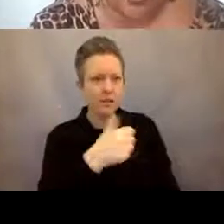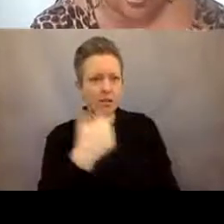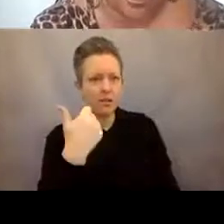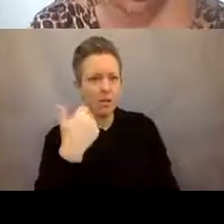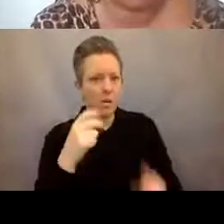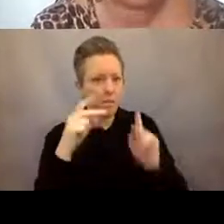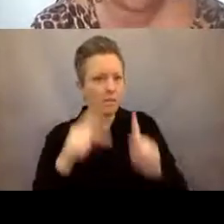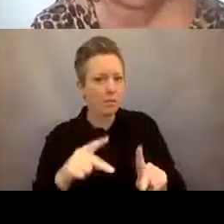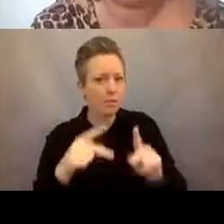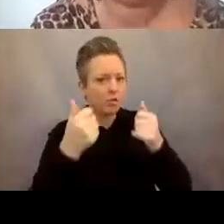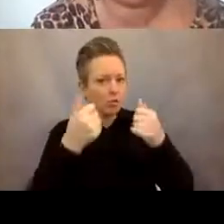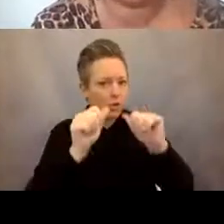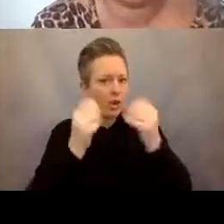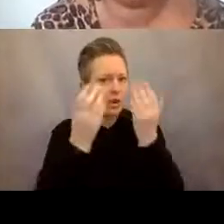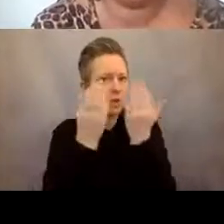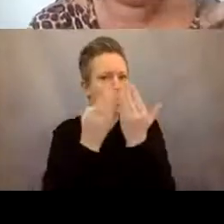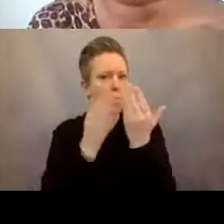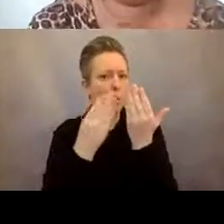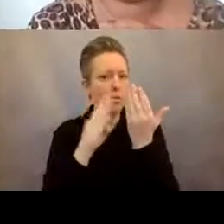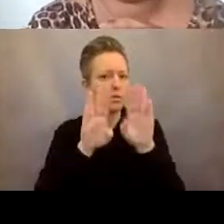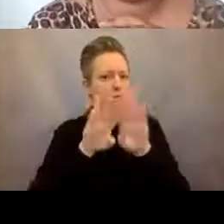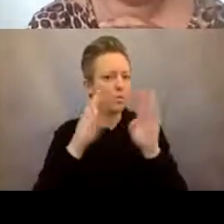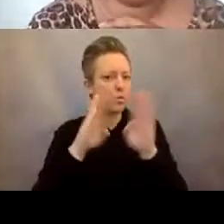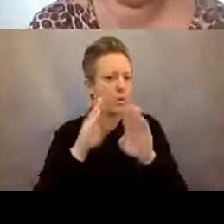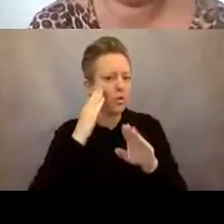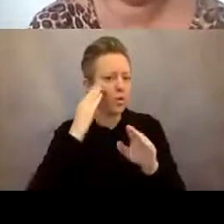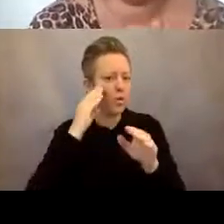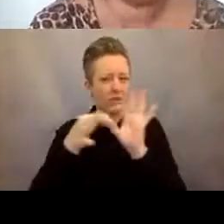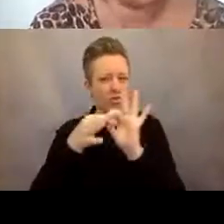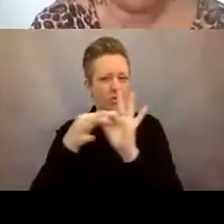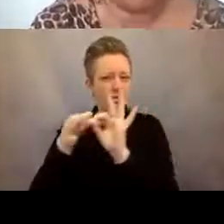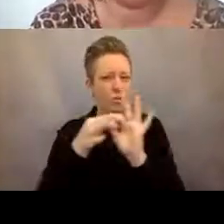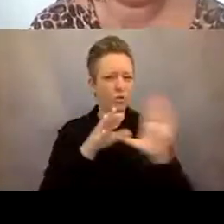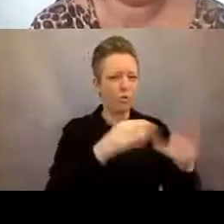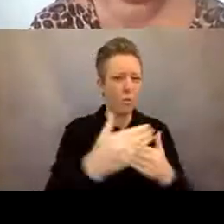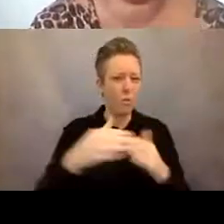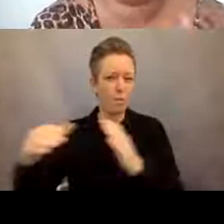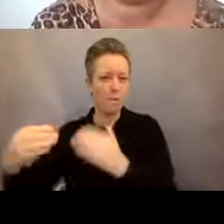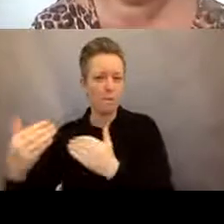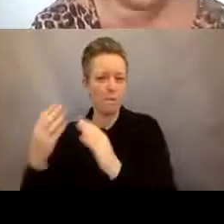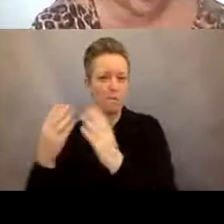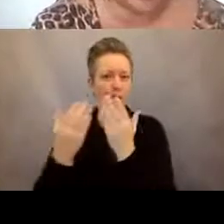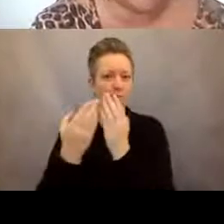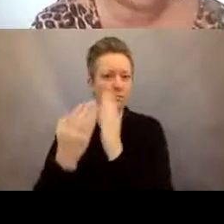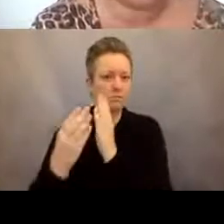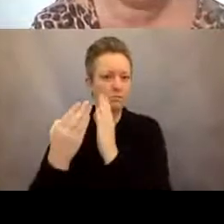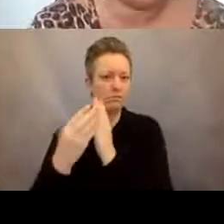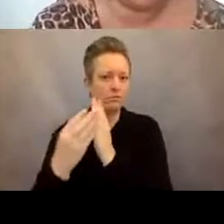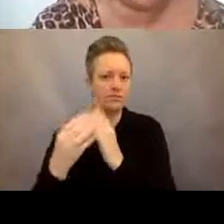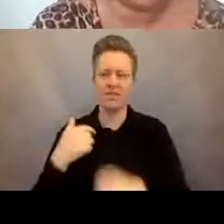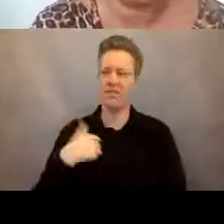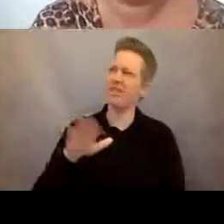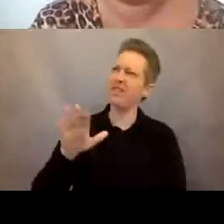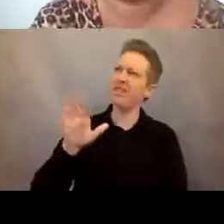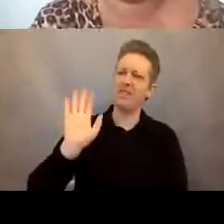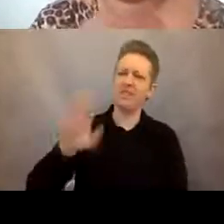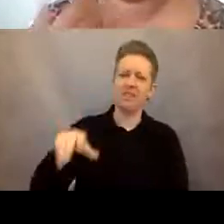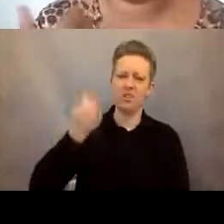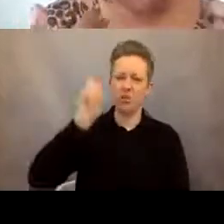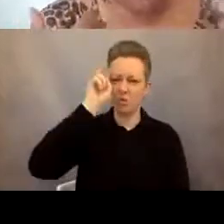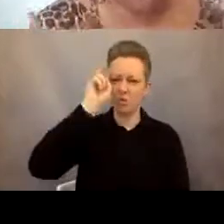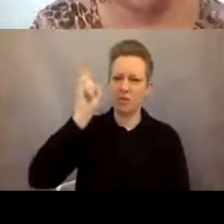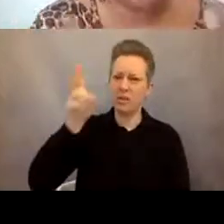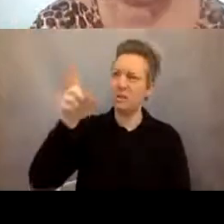door, like right there. Someone's trying to come in right now. And I'm like, Morgan, you're tripping. Like, you're probably tired. You're making this up. But